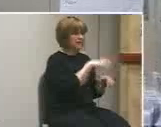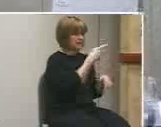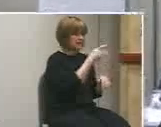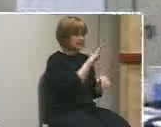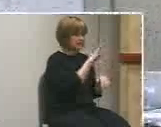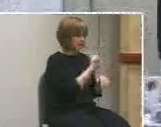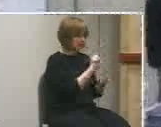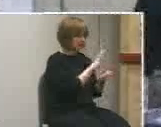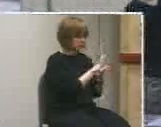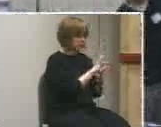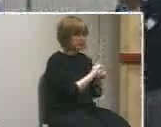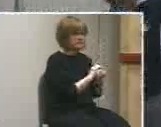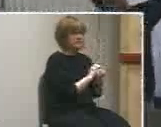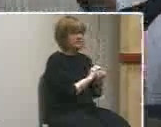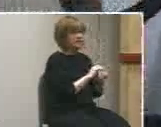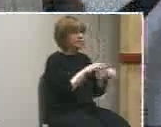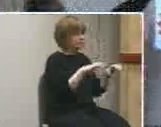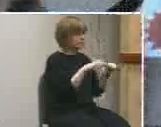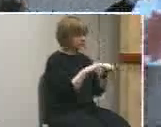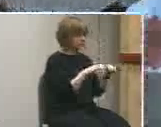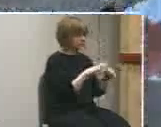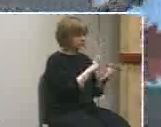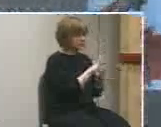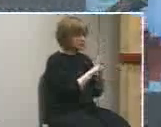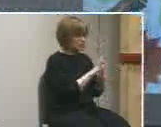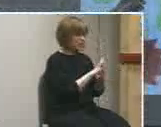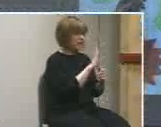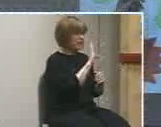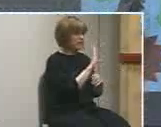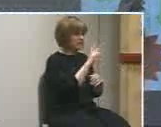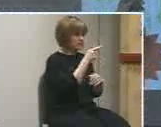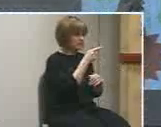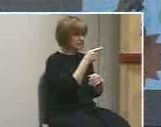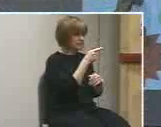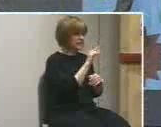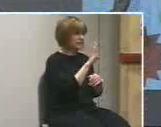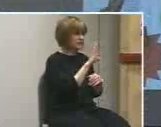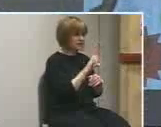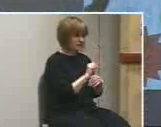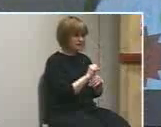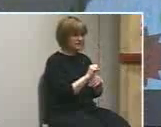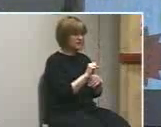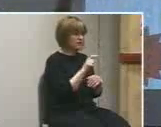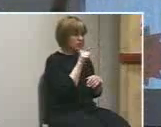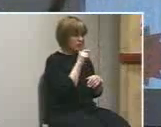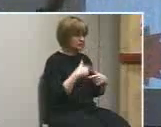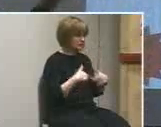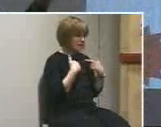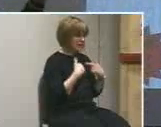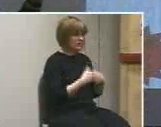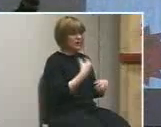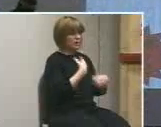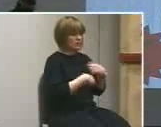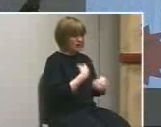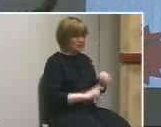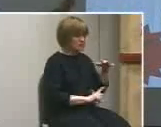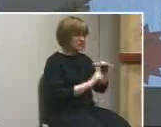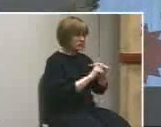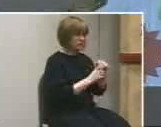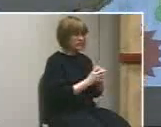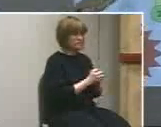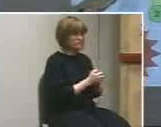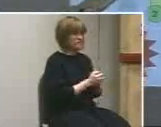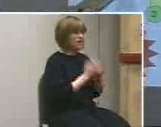schools. When we did our school-wide PBS, we said, who, what, when, where, why will problems occur? And we said stuff